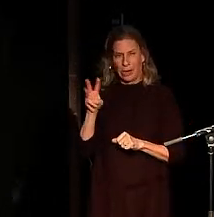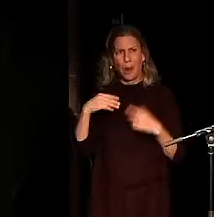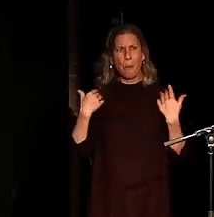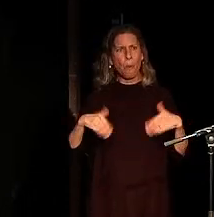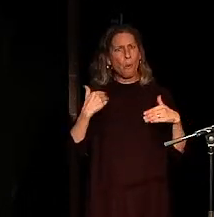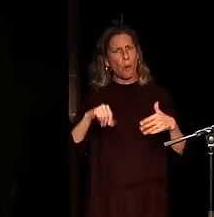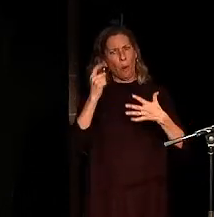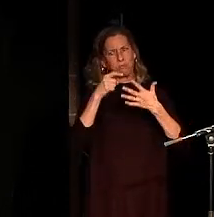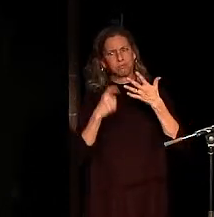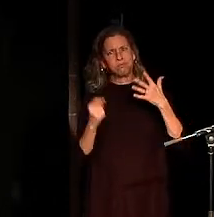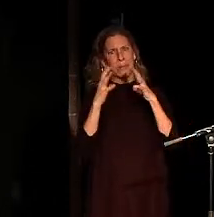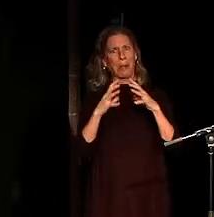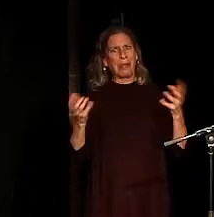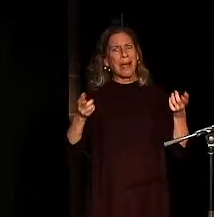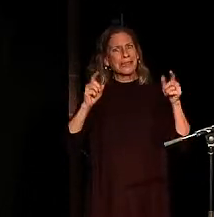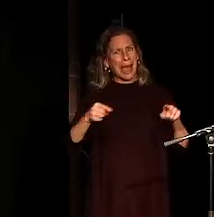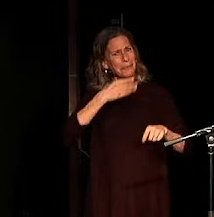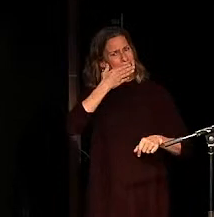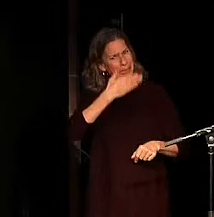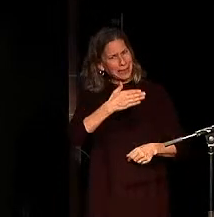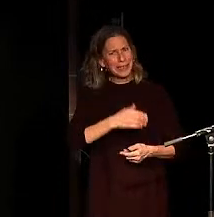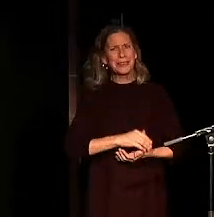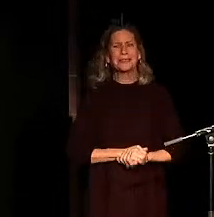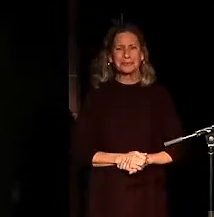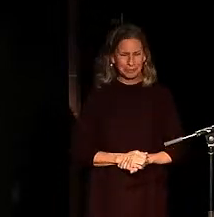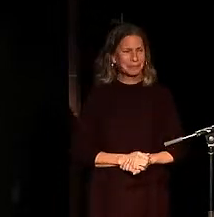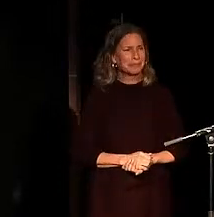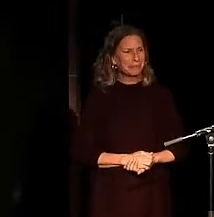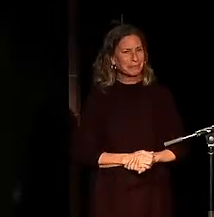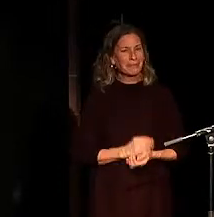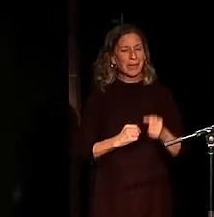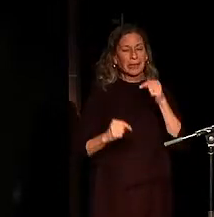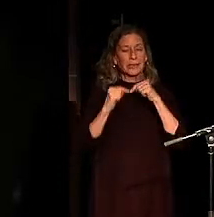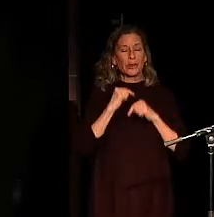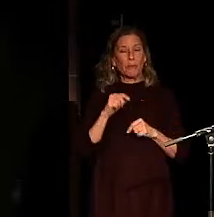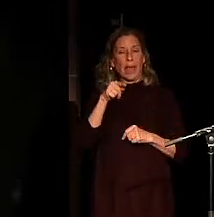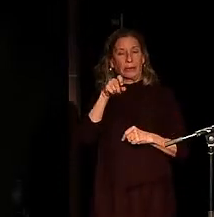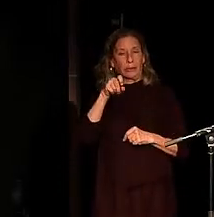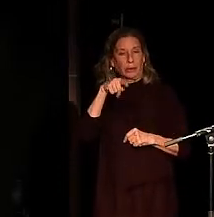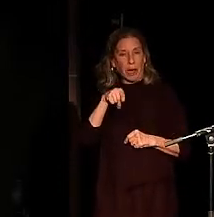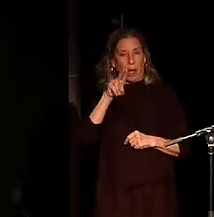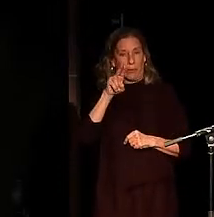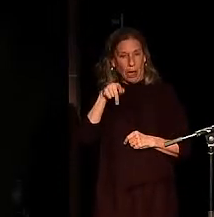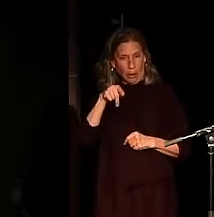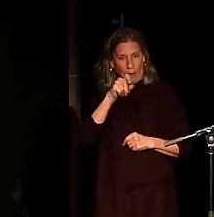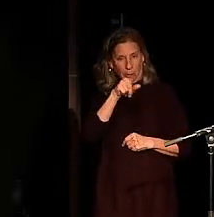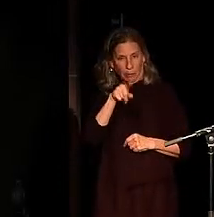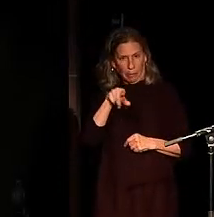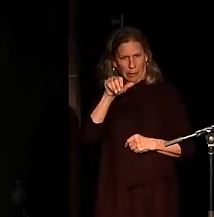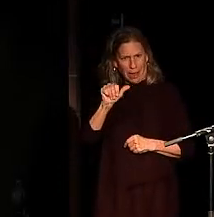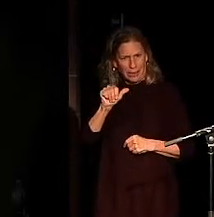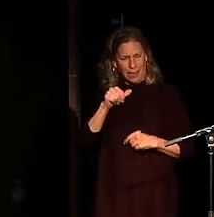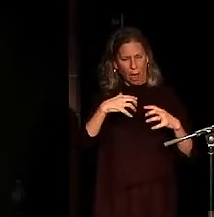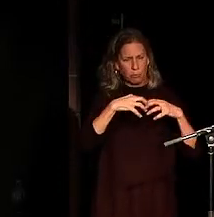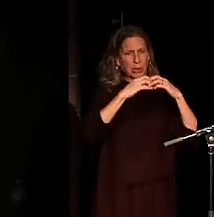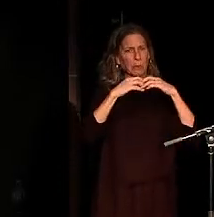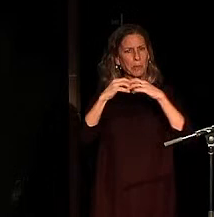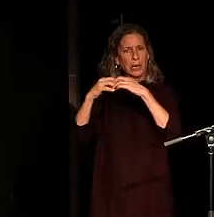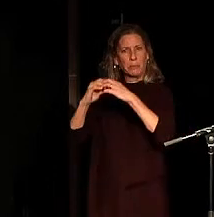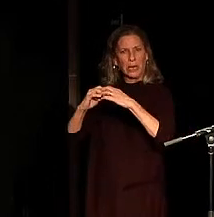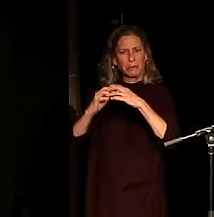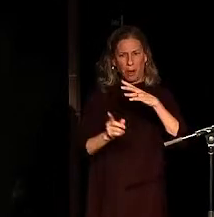lot. Yeah. You got a lot going on. Thank you, Nayeli. Let's go back to the pop-up plaza. Why are there so many of